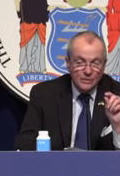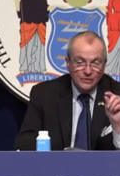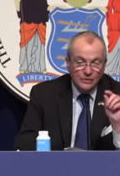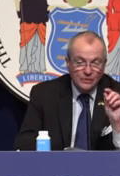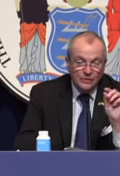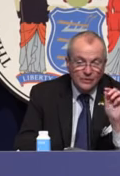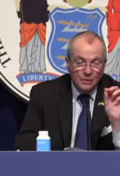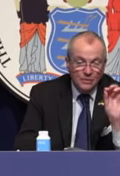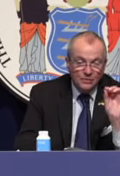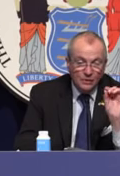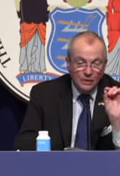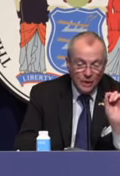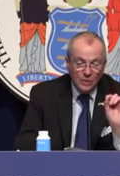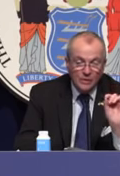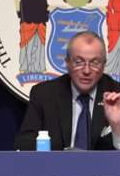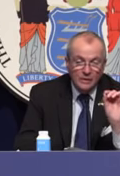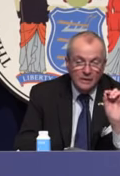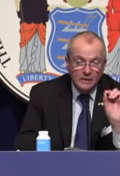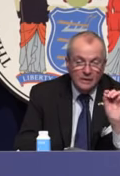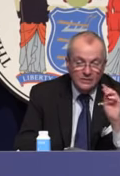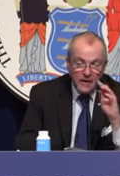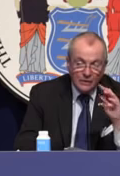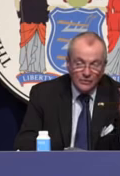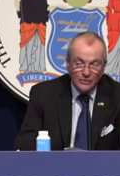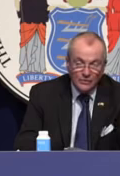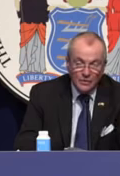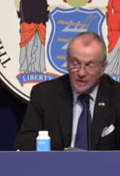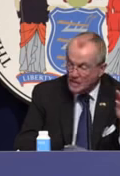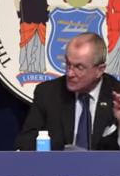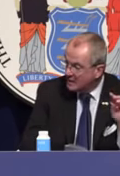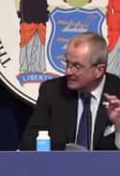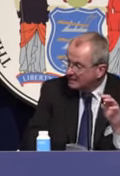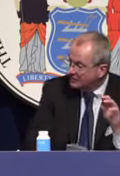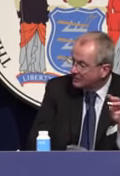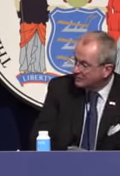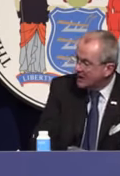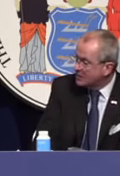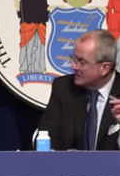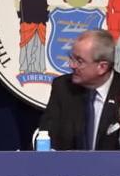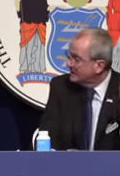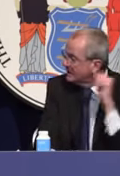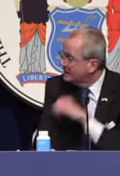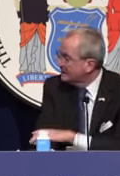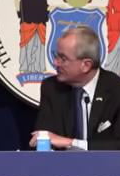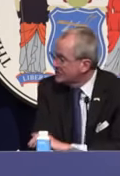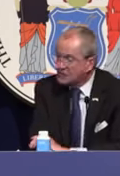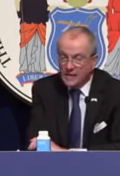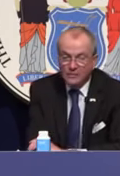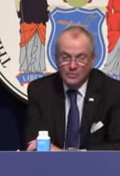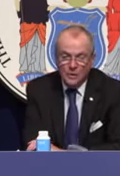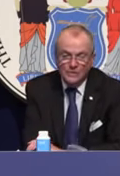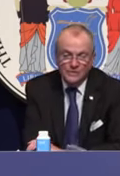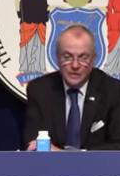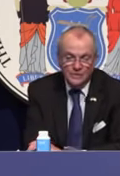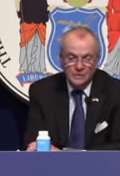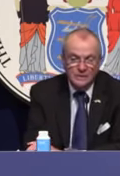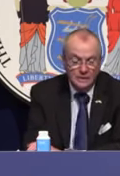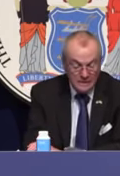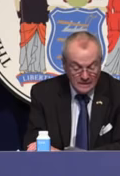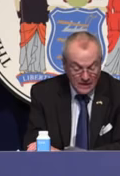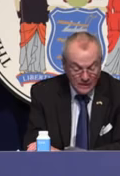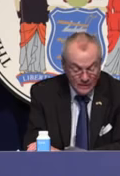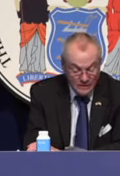the matter is those numbers are lower, and the virus, as Judy has reminded us, sort of migrated through the state from north to